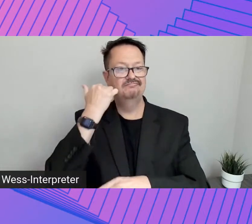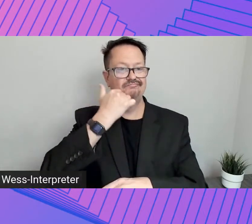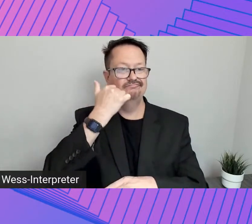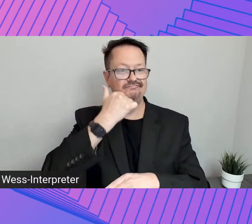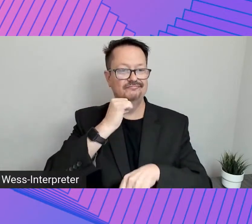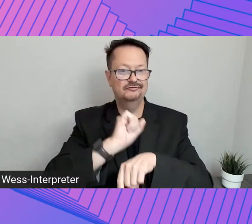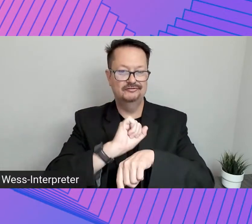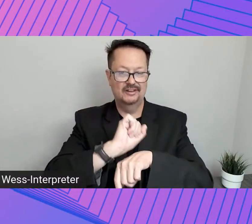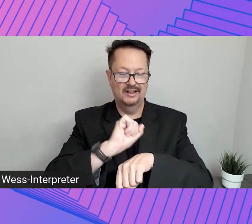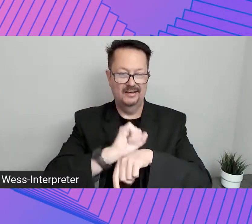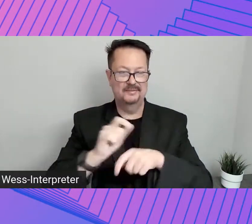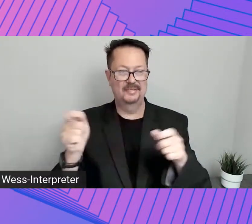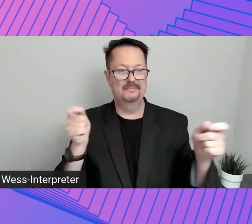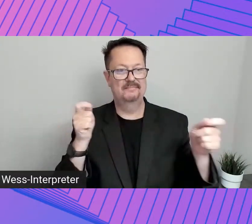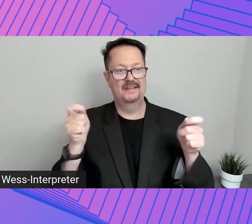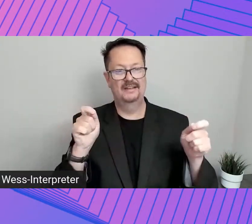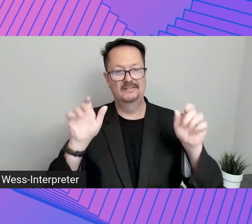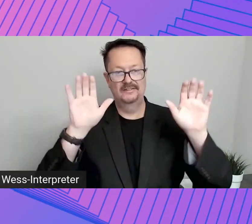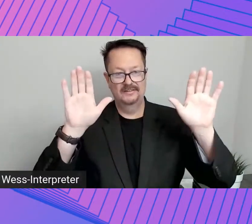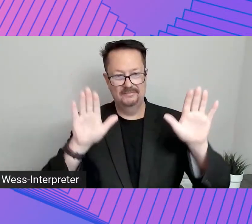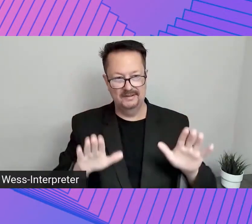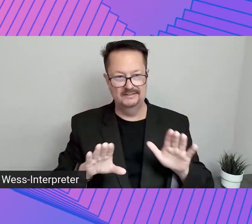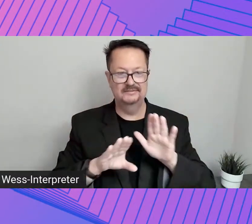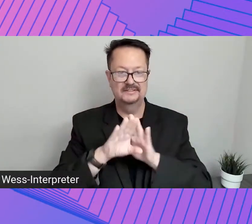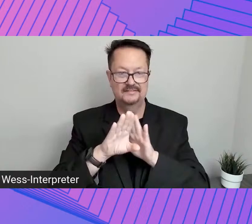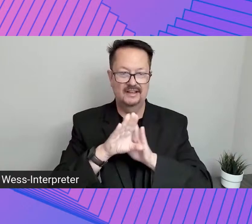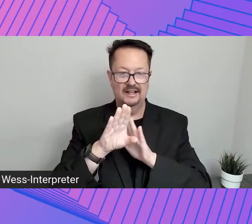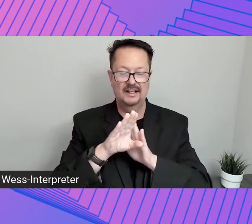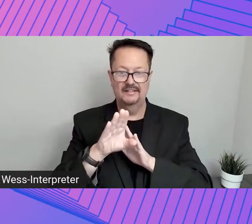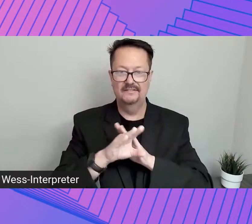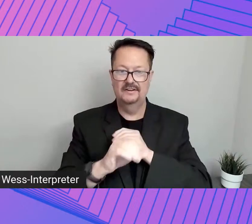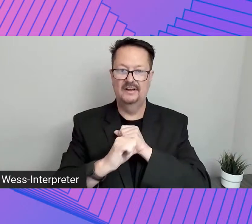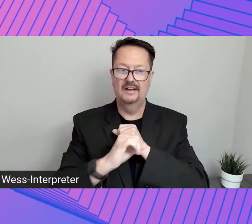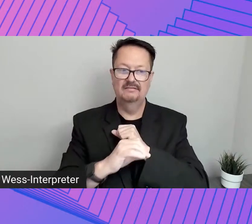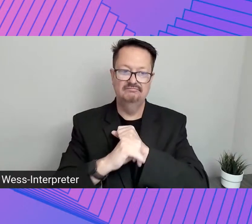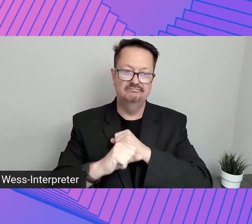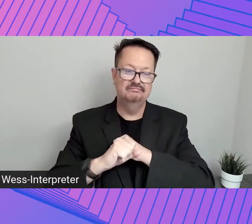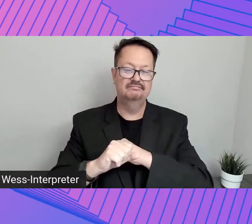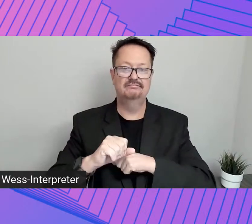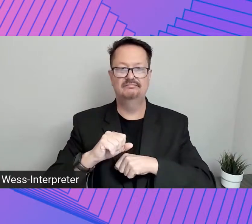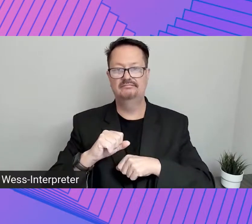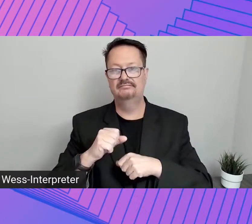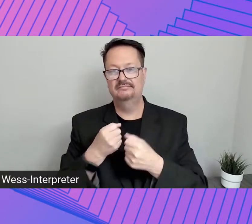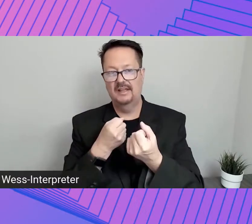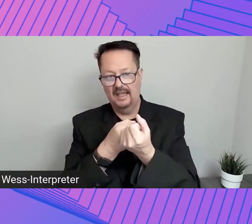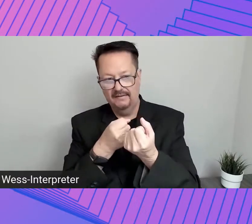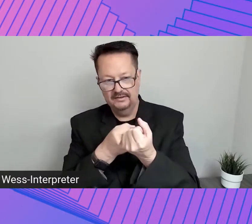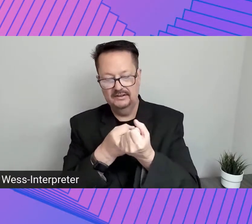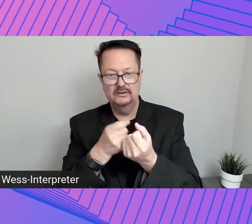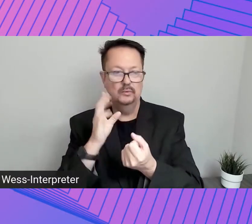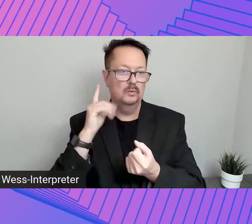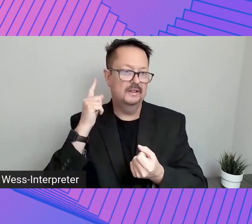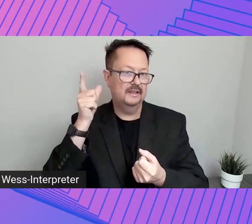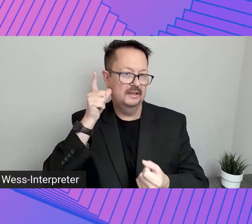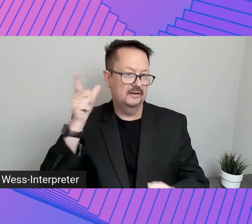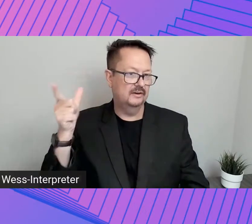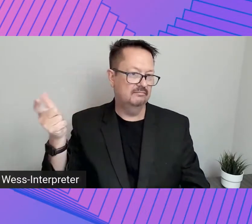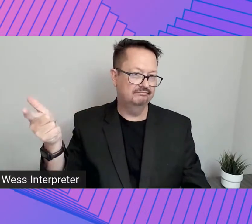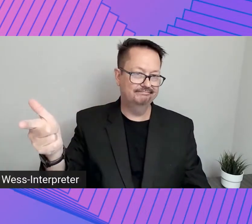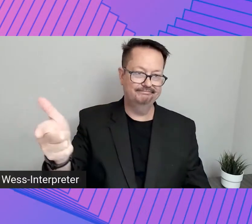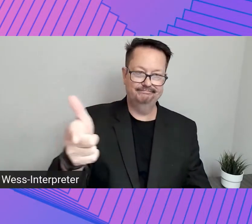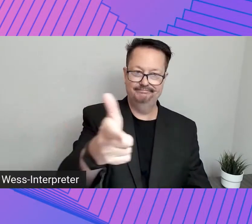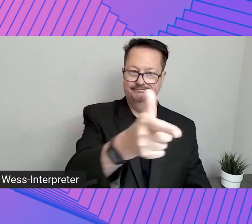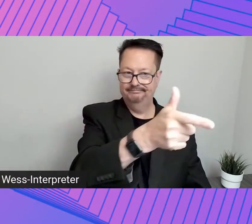of the amazing team of developer advocates who focus on native containers. You're going to hear from each of them today. All of them have content that